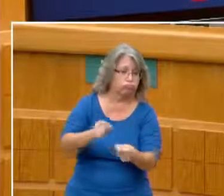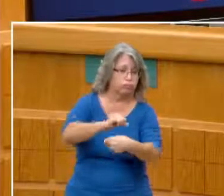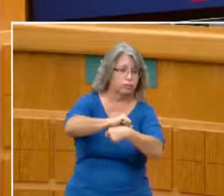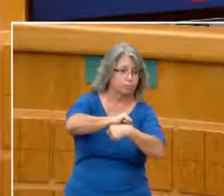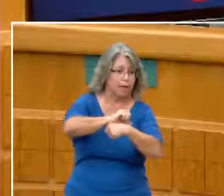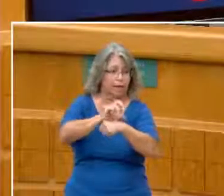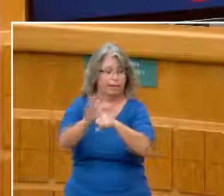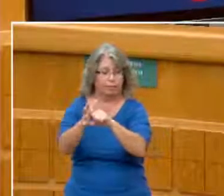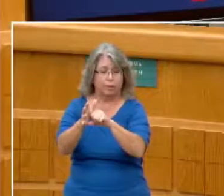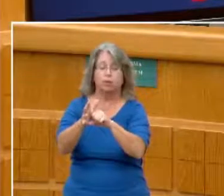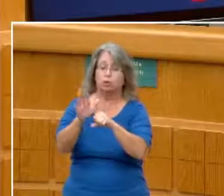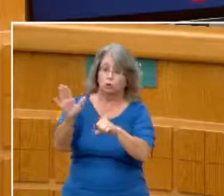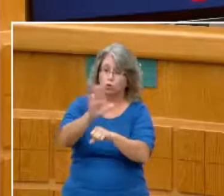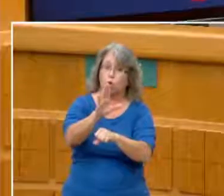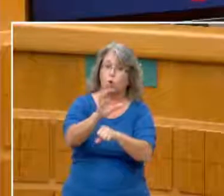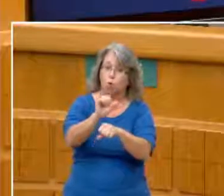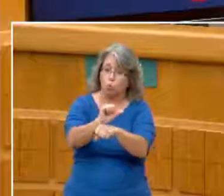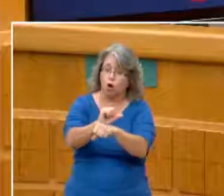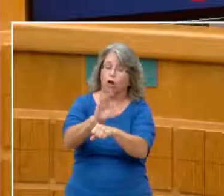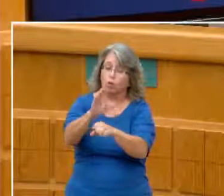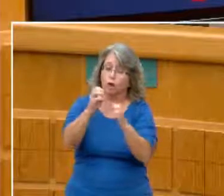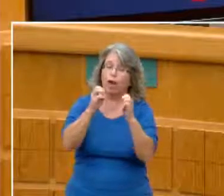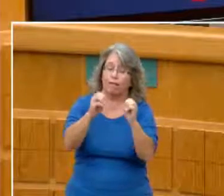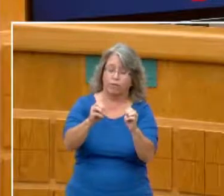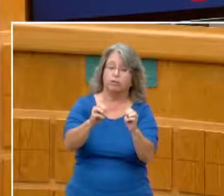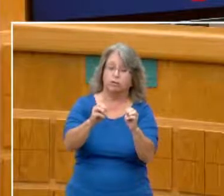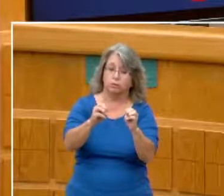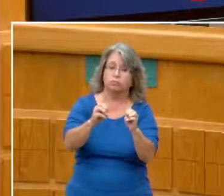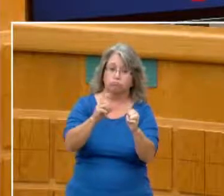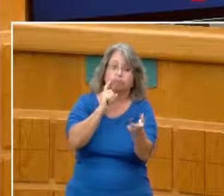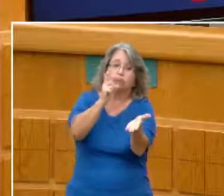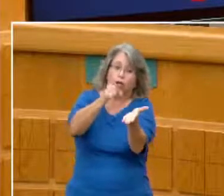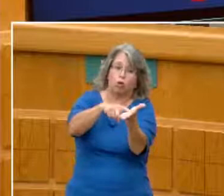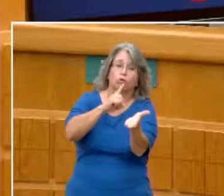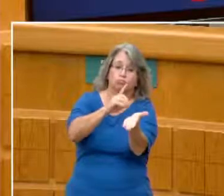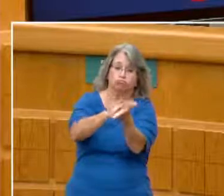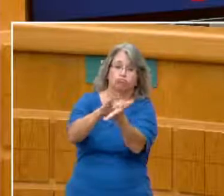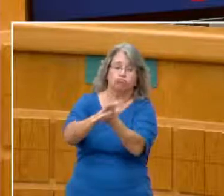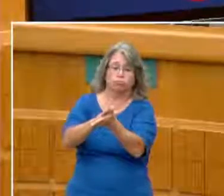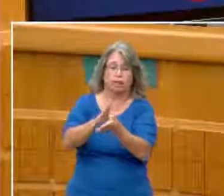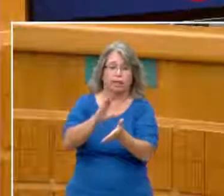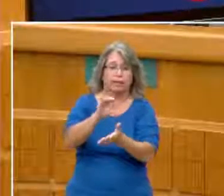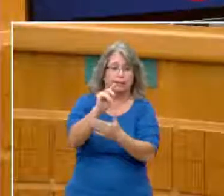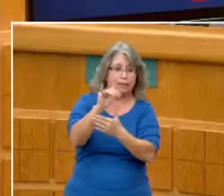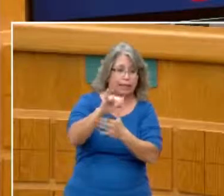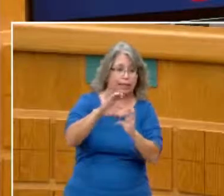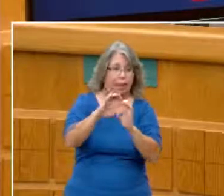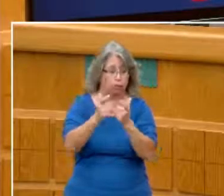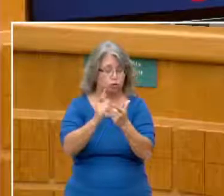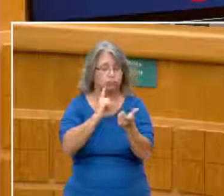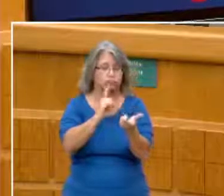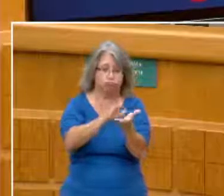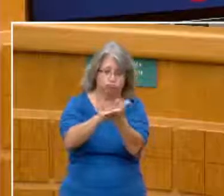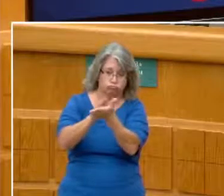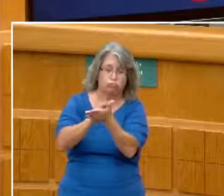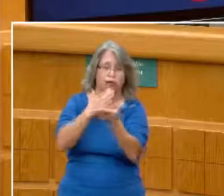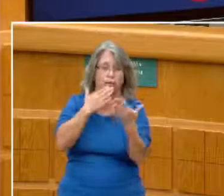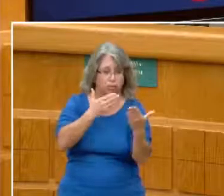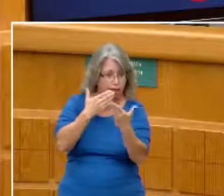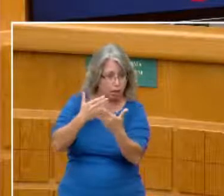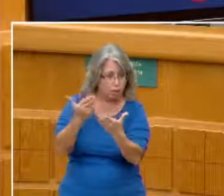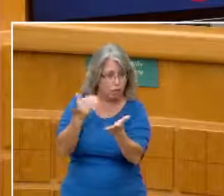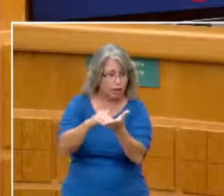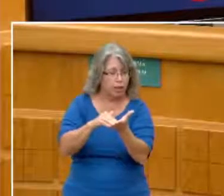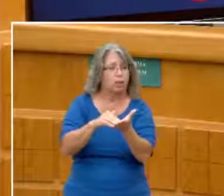Council. And I undoubtedly support all of you as we navigate through this current transition. So thank you again for